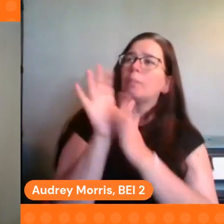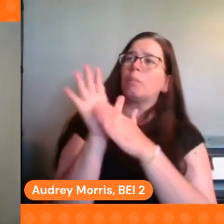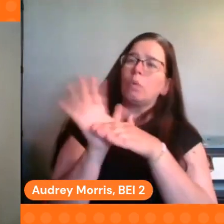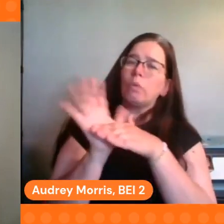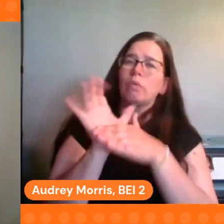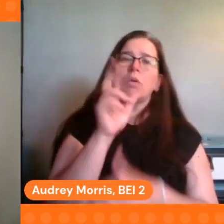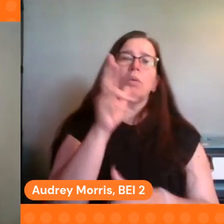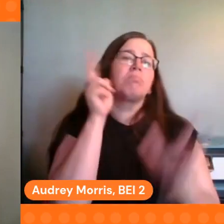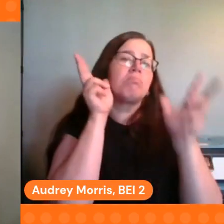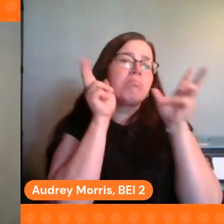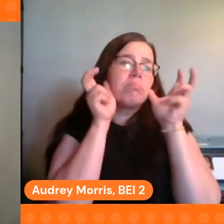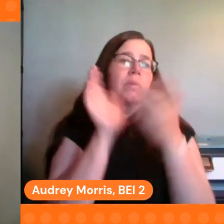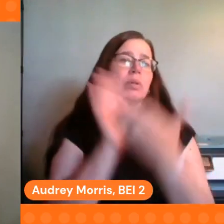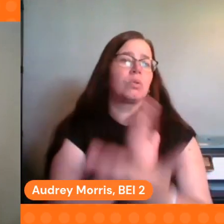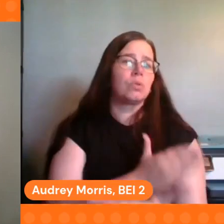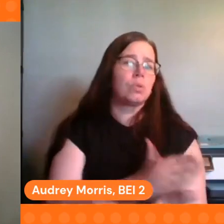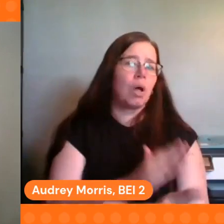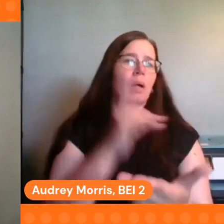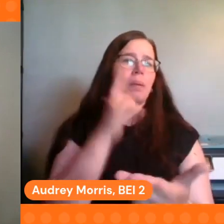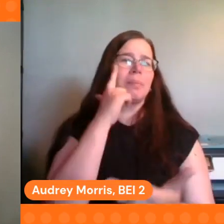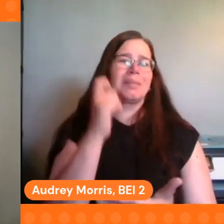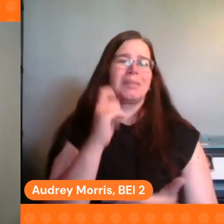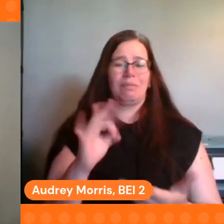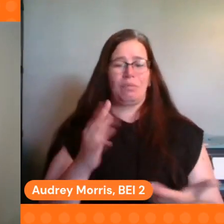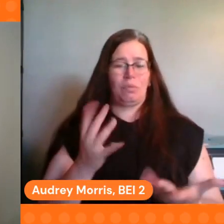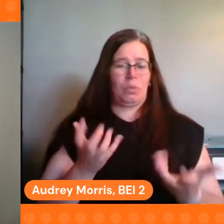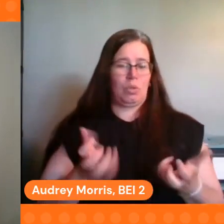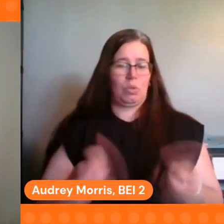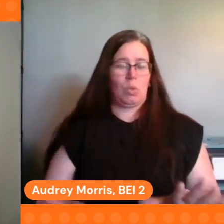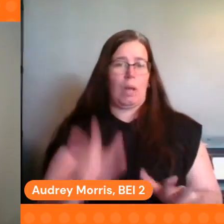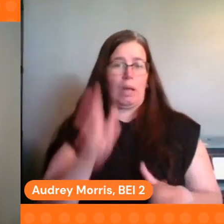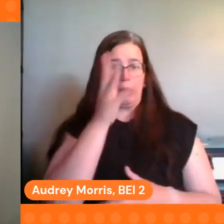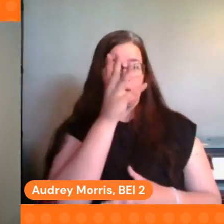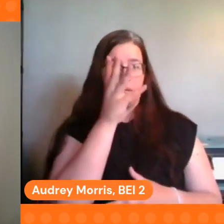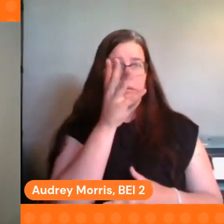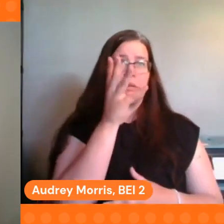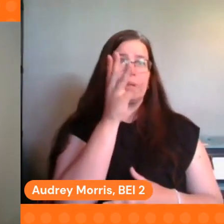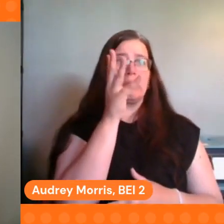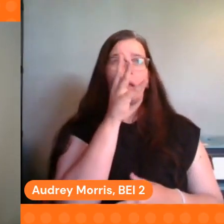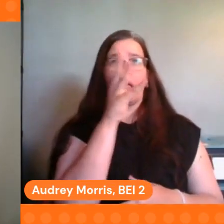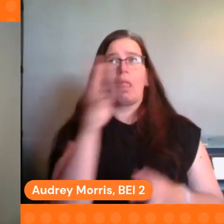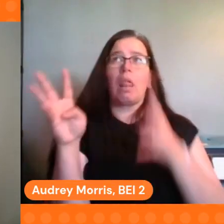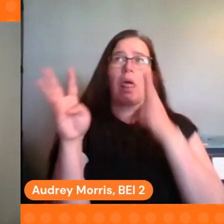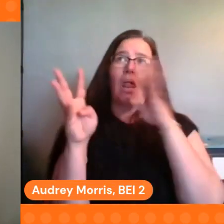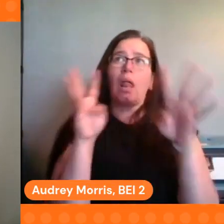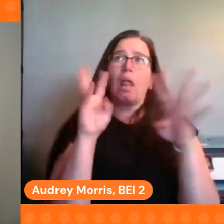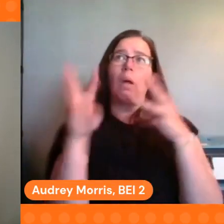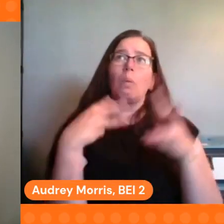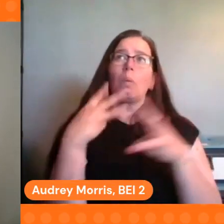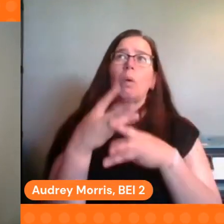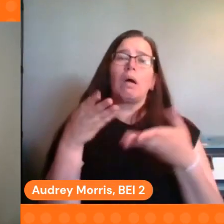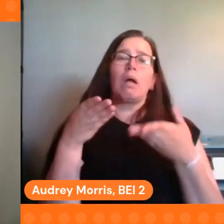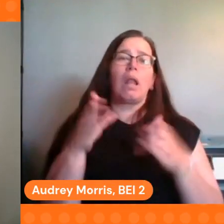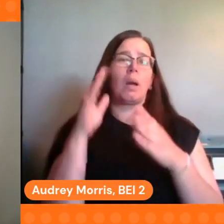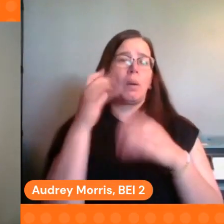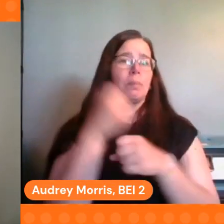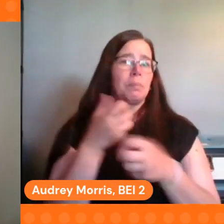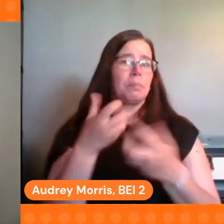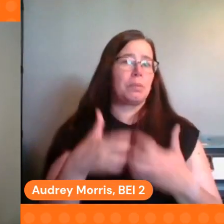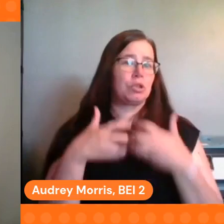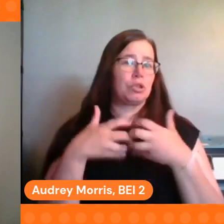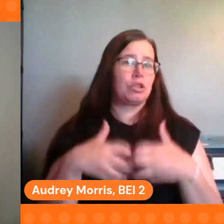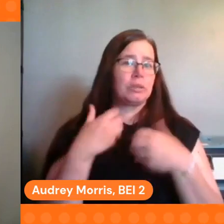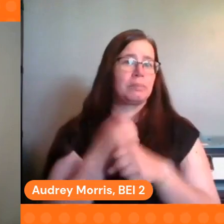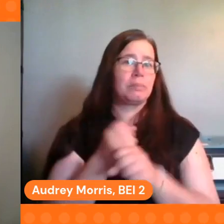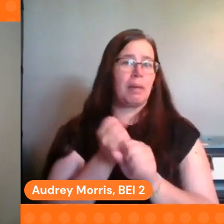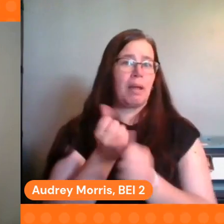is. Because if we don't want to sort of sleepwalk into a world where we just allow machines to generate all of this stuff, we do need to